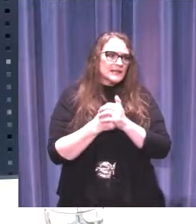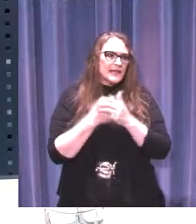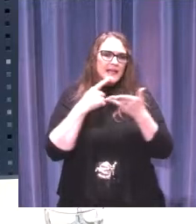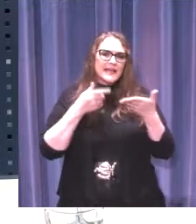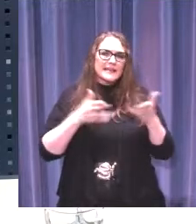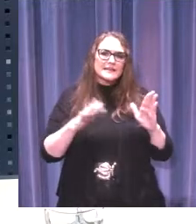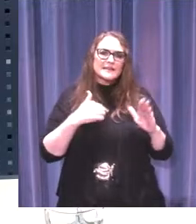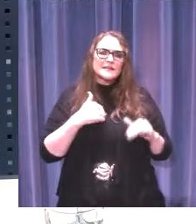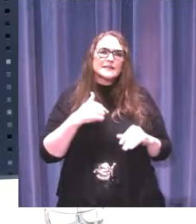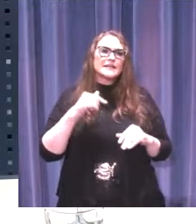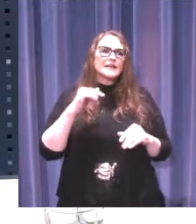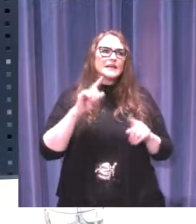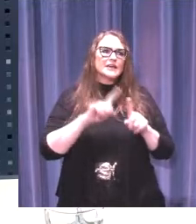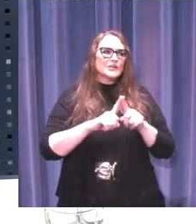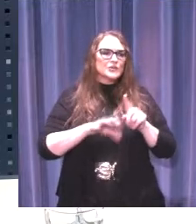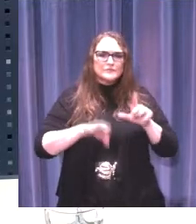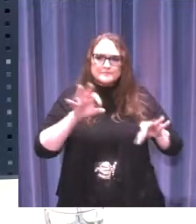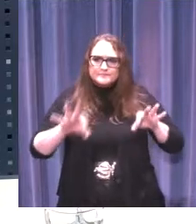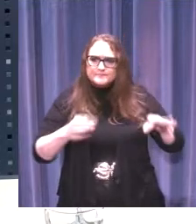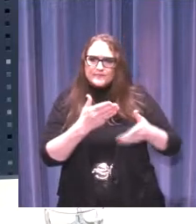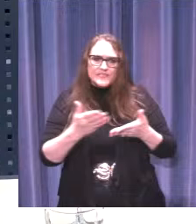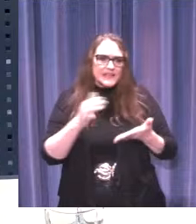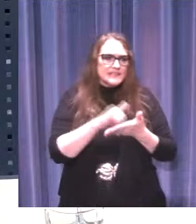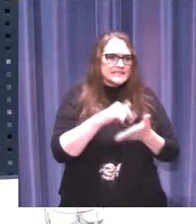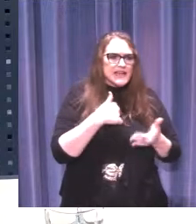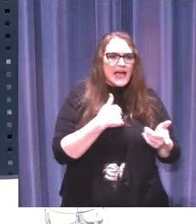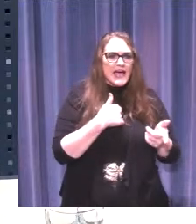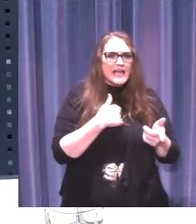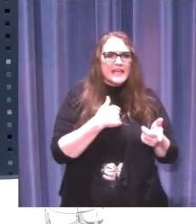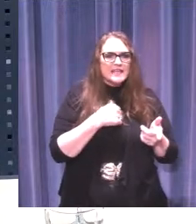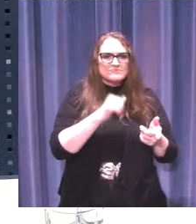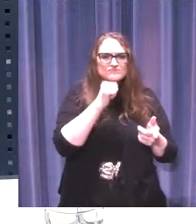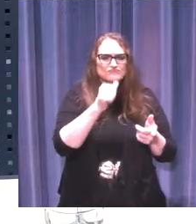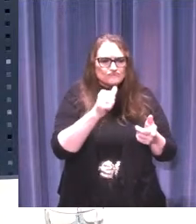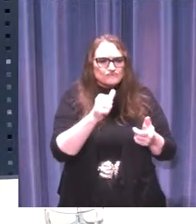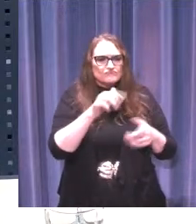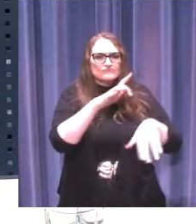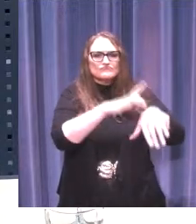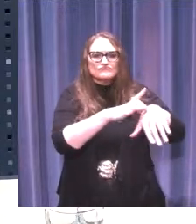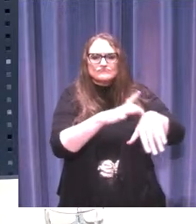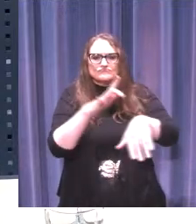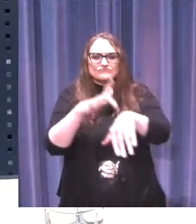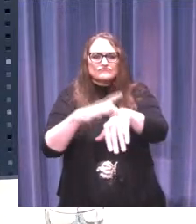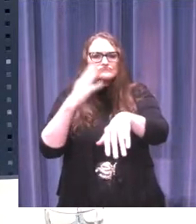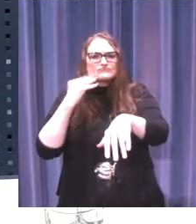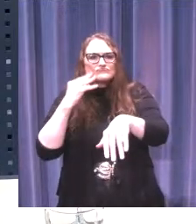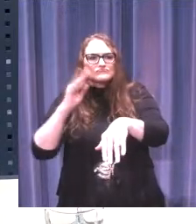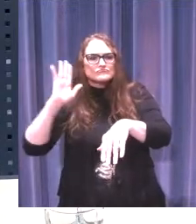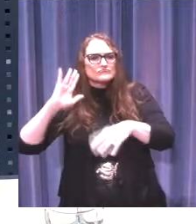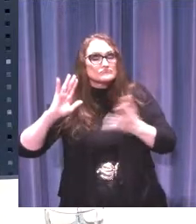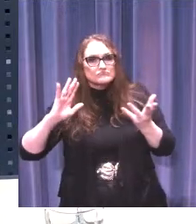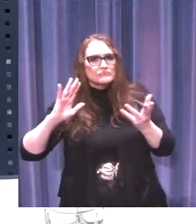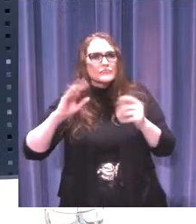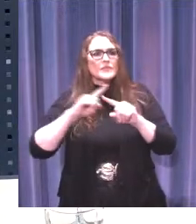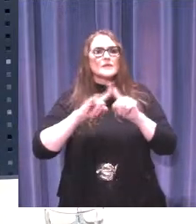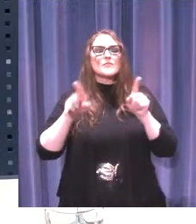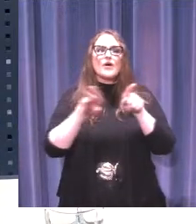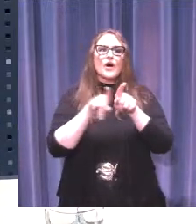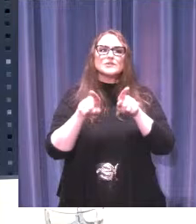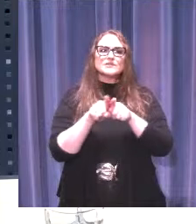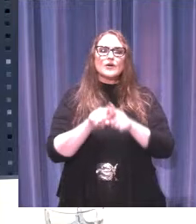me to pick up on the things that I haven't touched on before, but also to